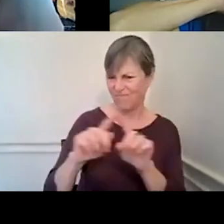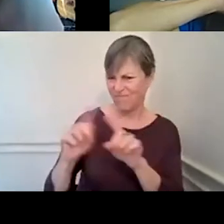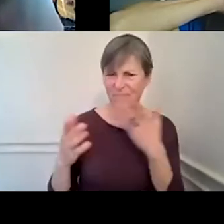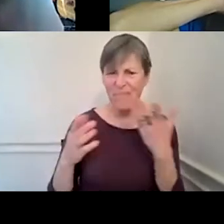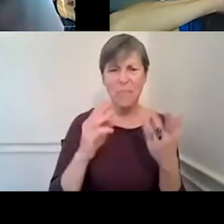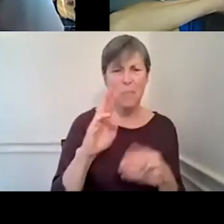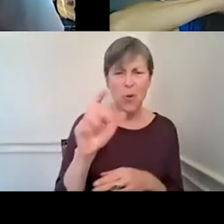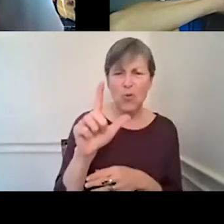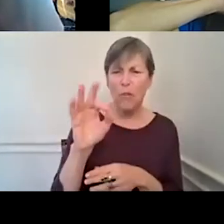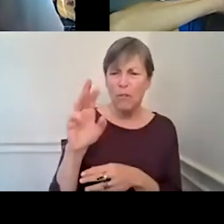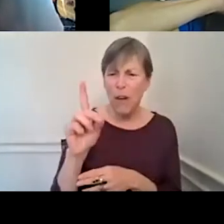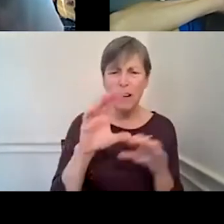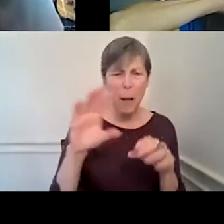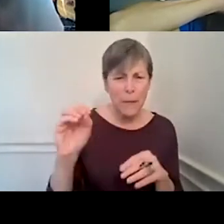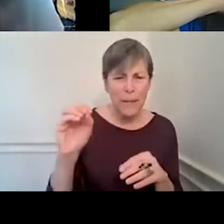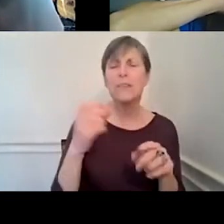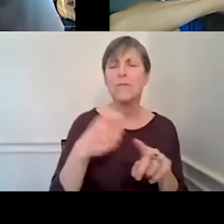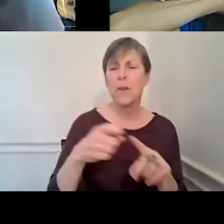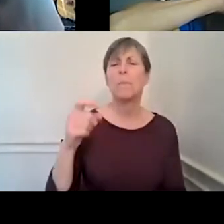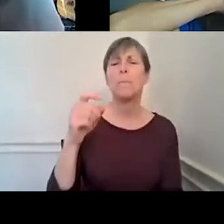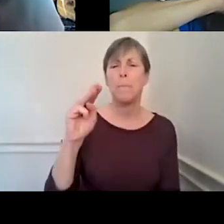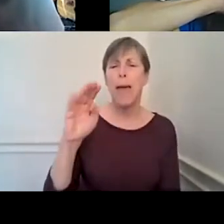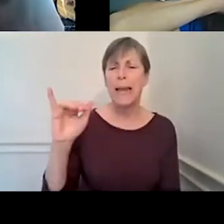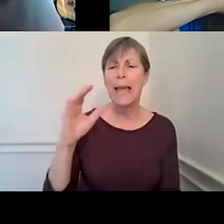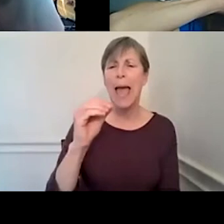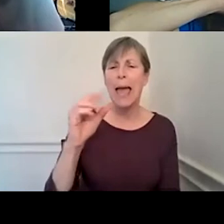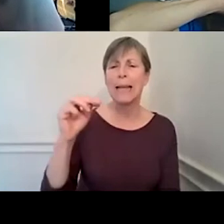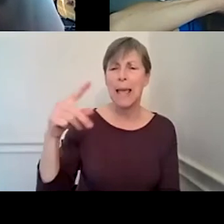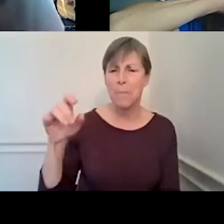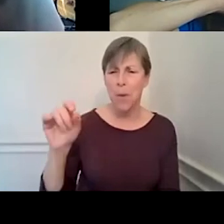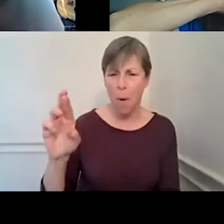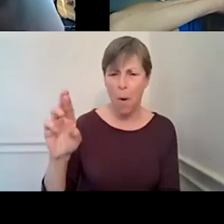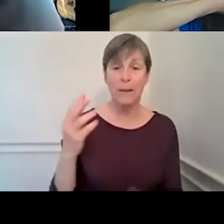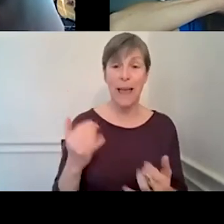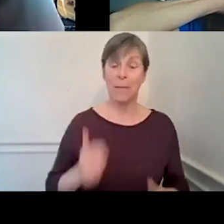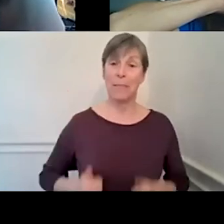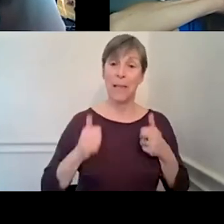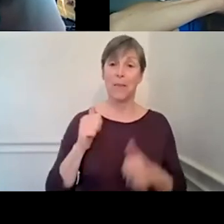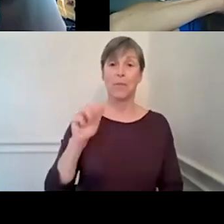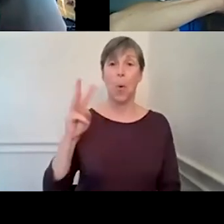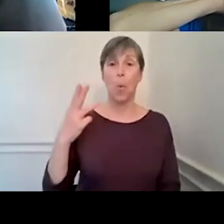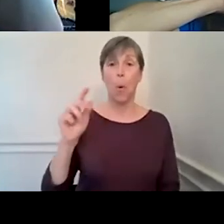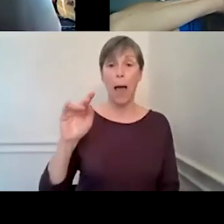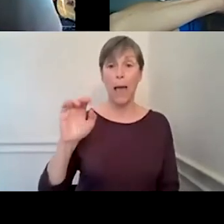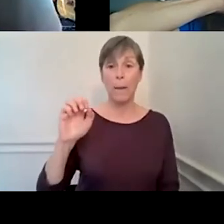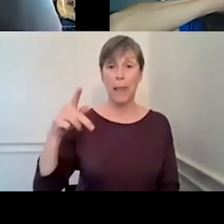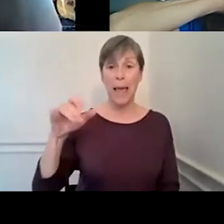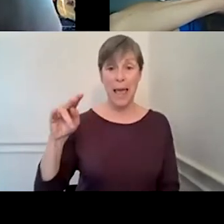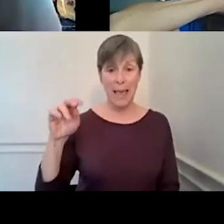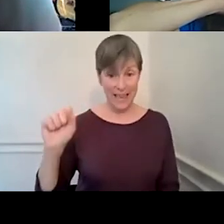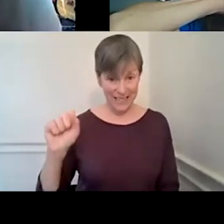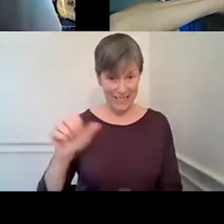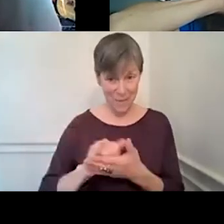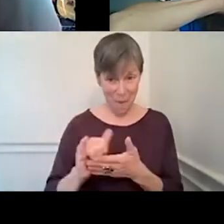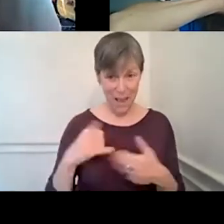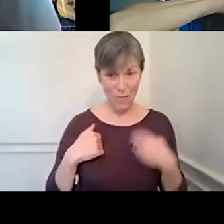by Manning & Napier Incorporated. And he currently resides in White Plains, New York, with his wife, Francine. They have two adult